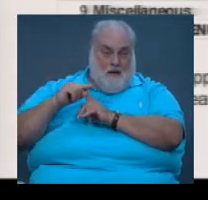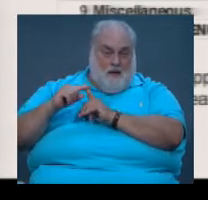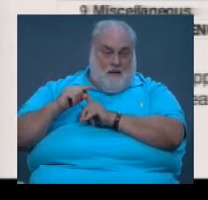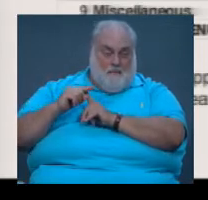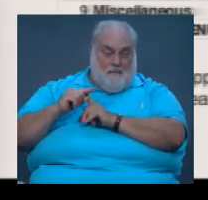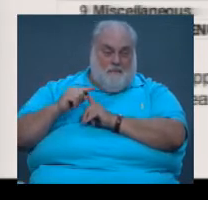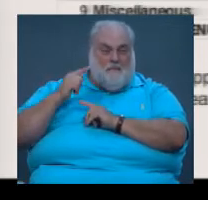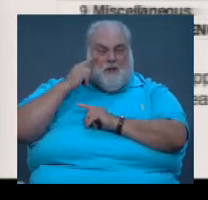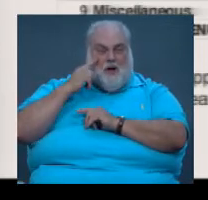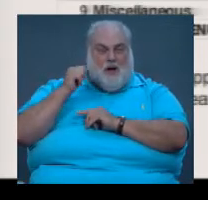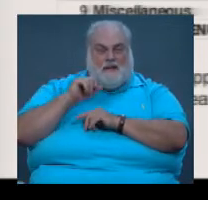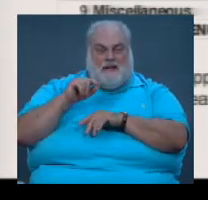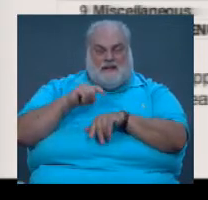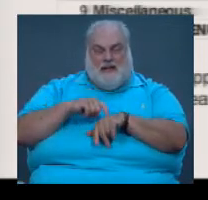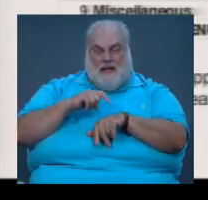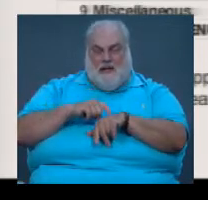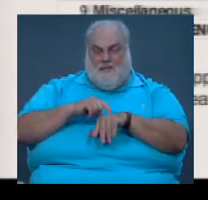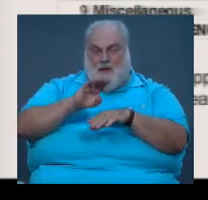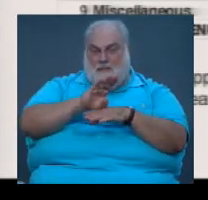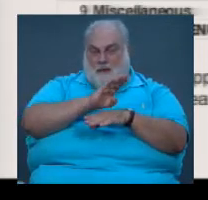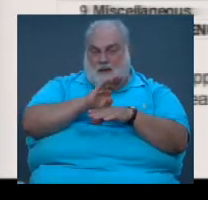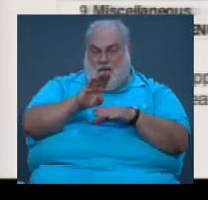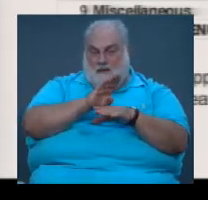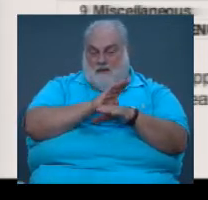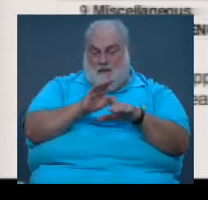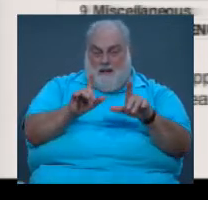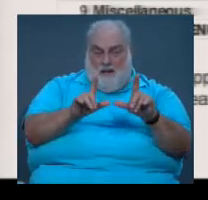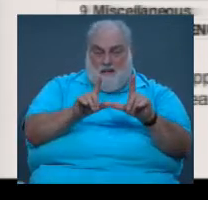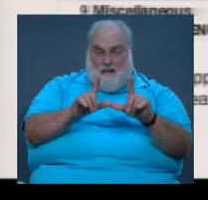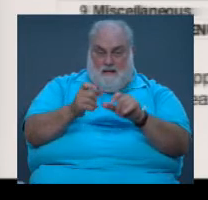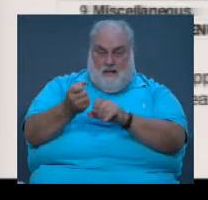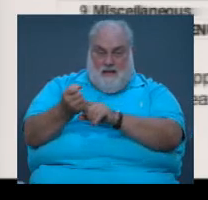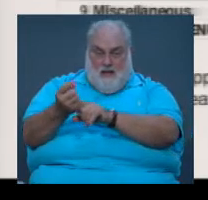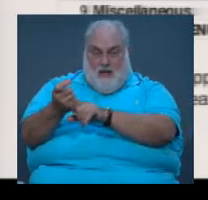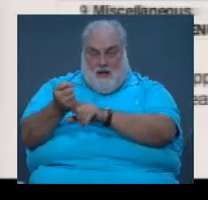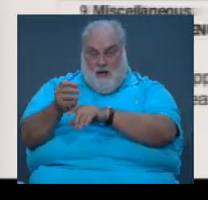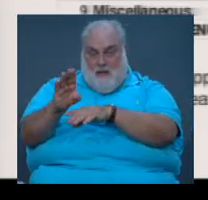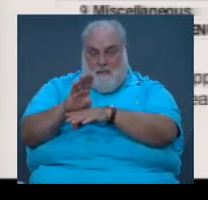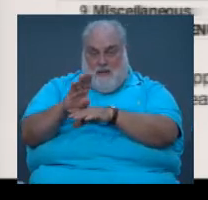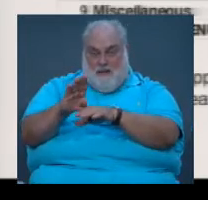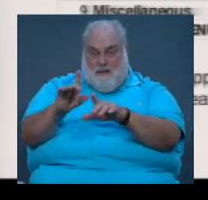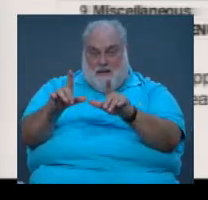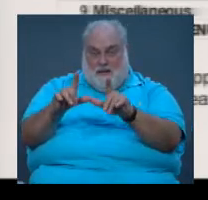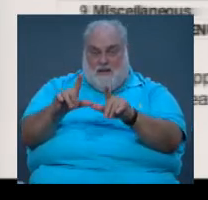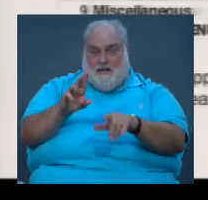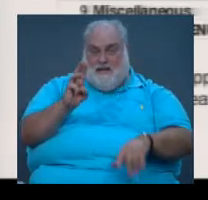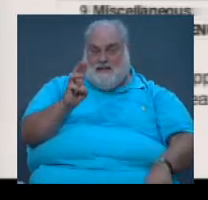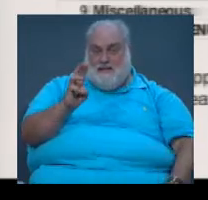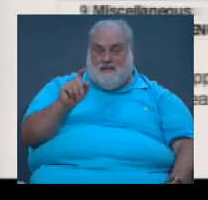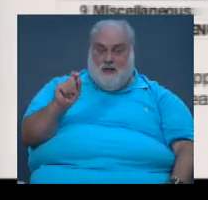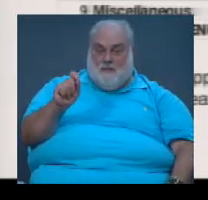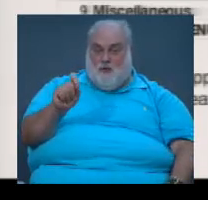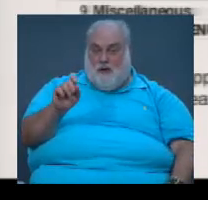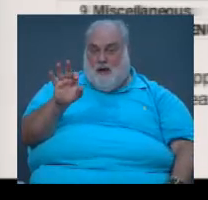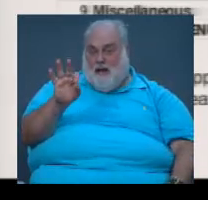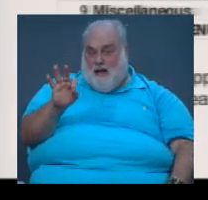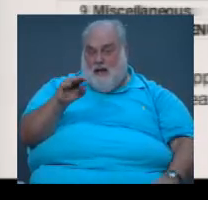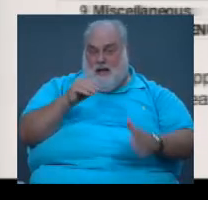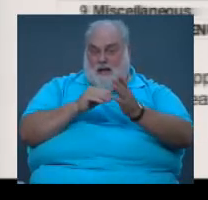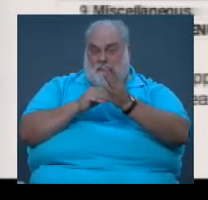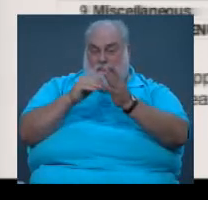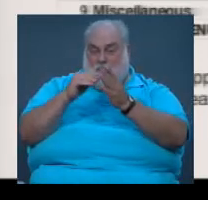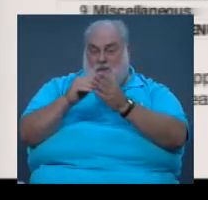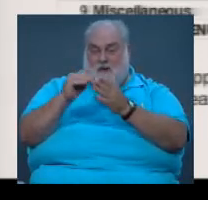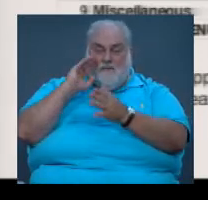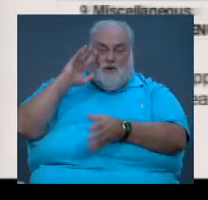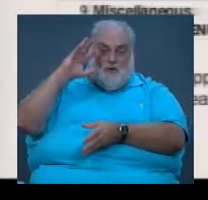of business licenses. The annual business licenses make up $6.9 million of our total annual budget for licenses